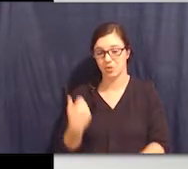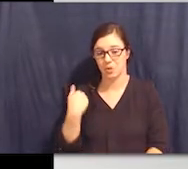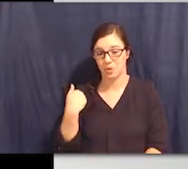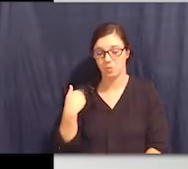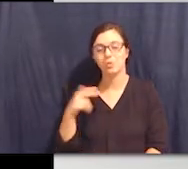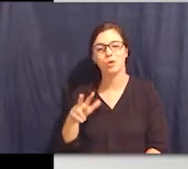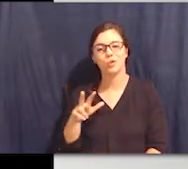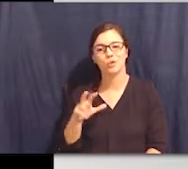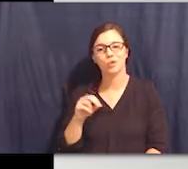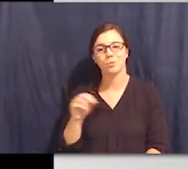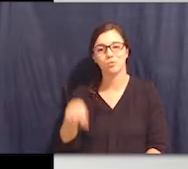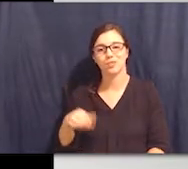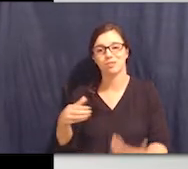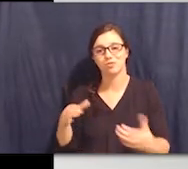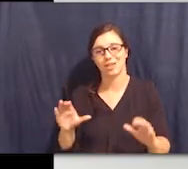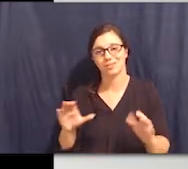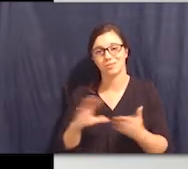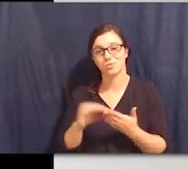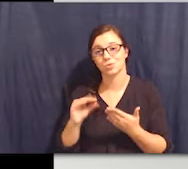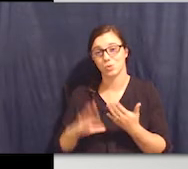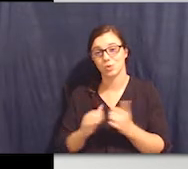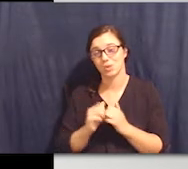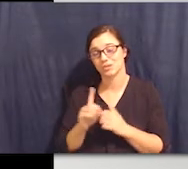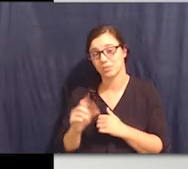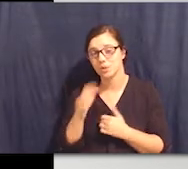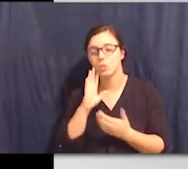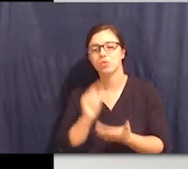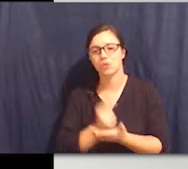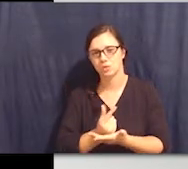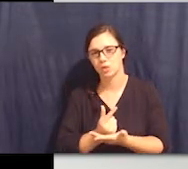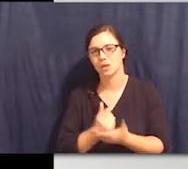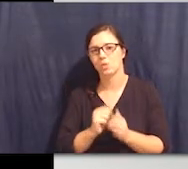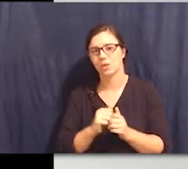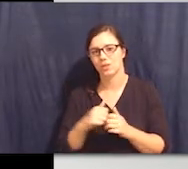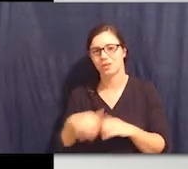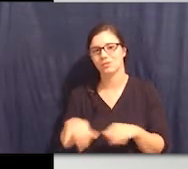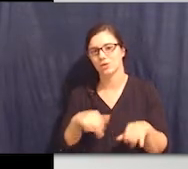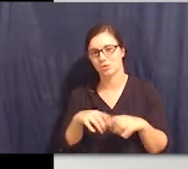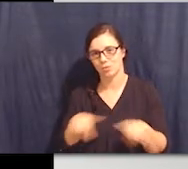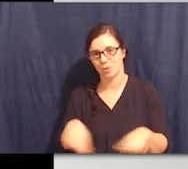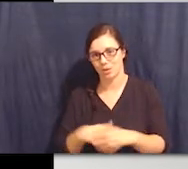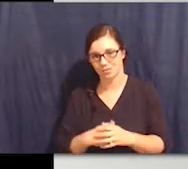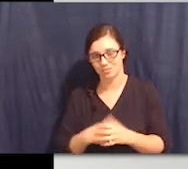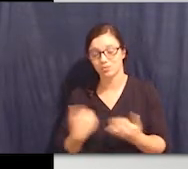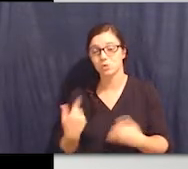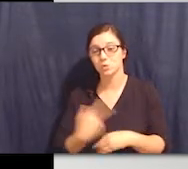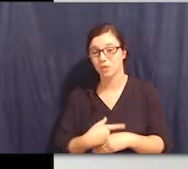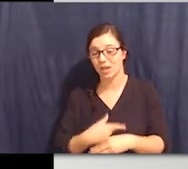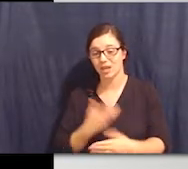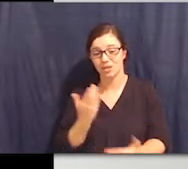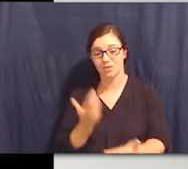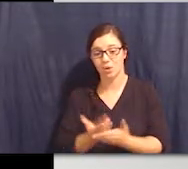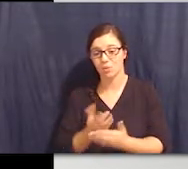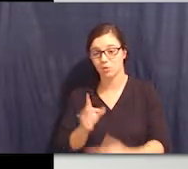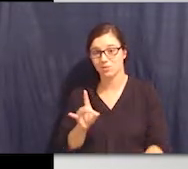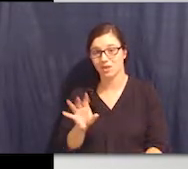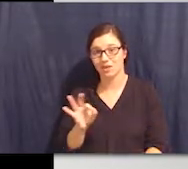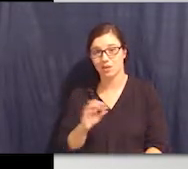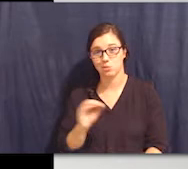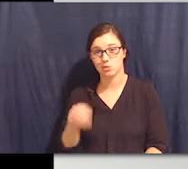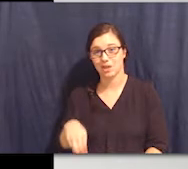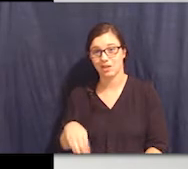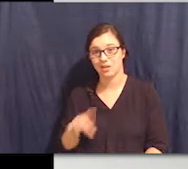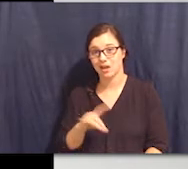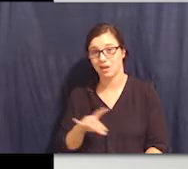30% likelihood that your student with a disability would graduate with a standard diploma. today, it's almost